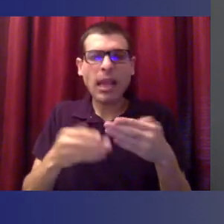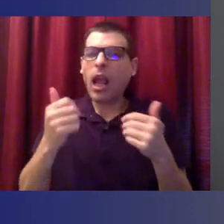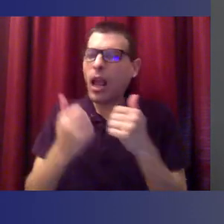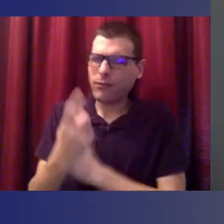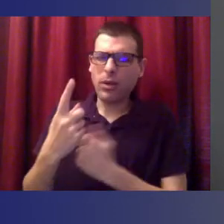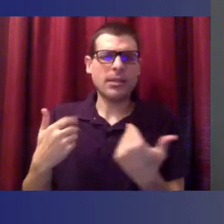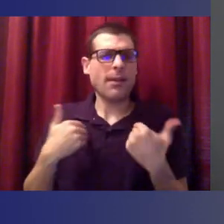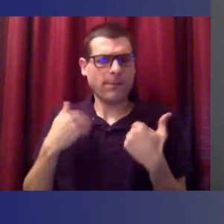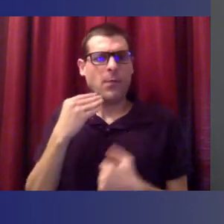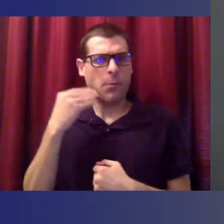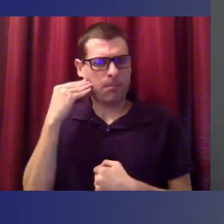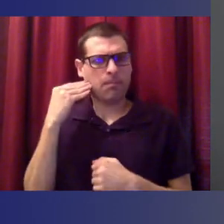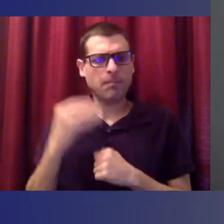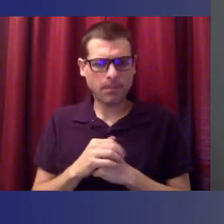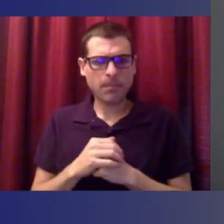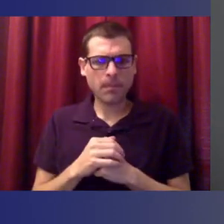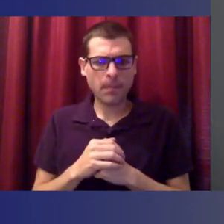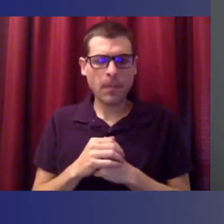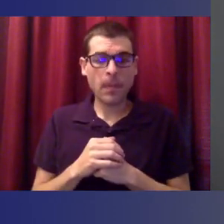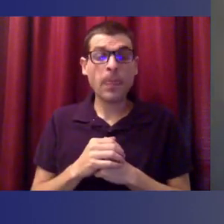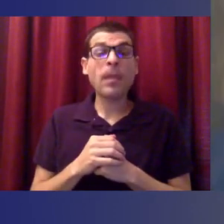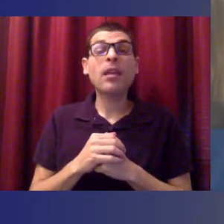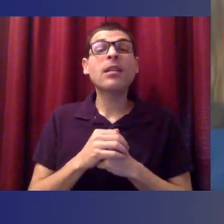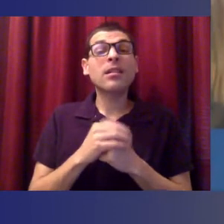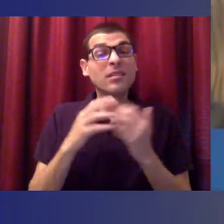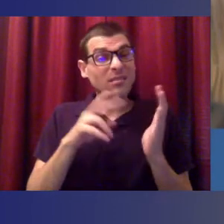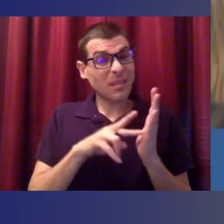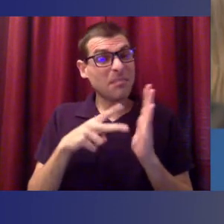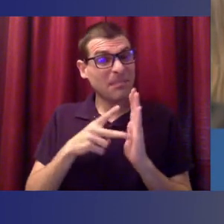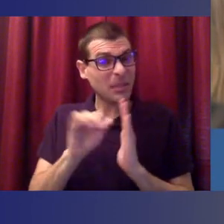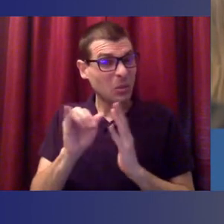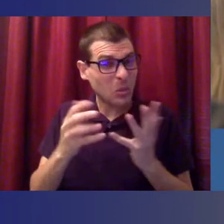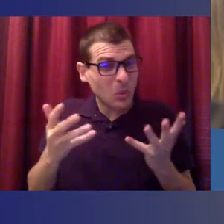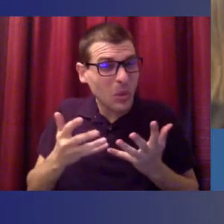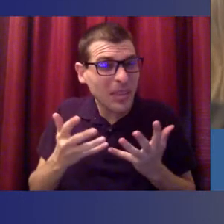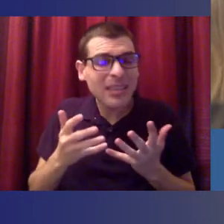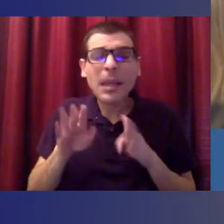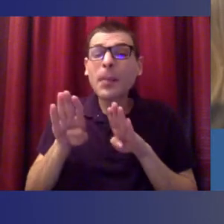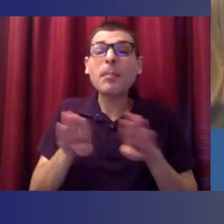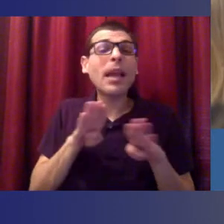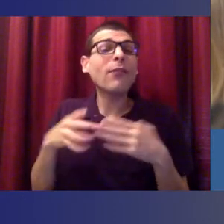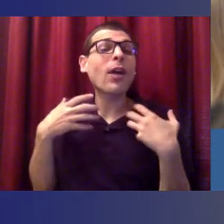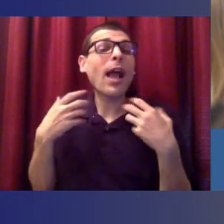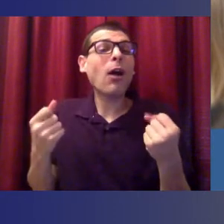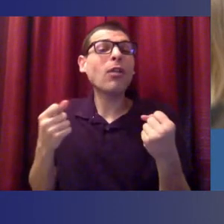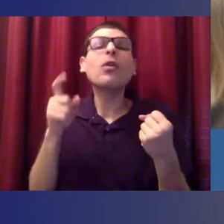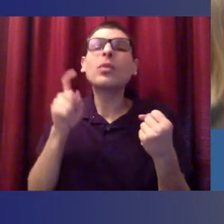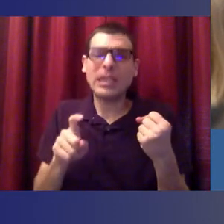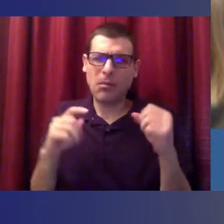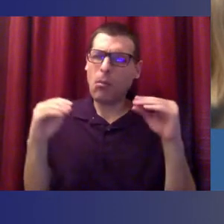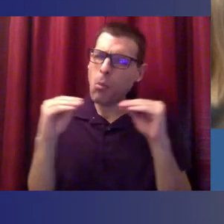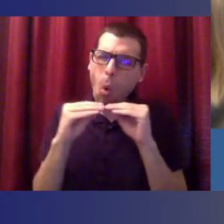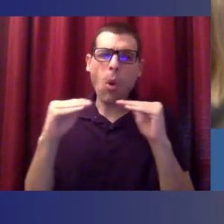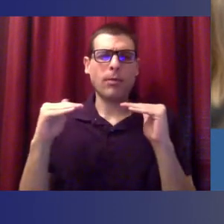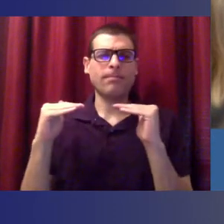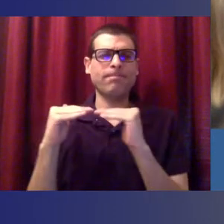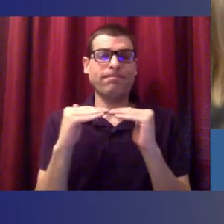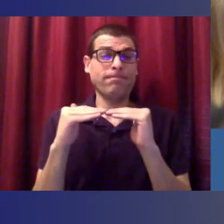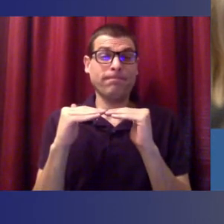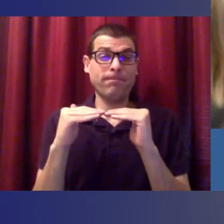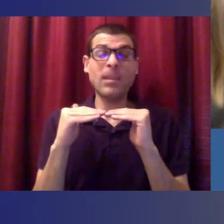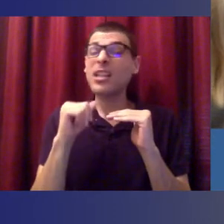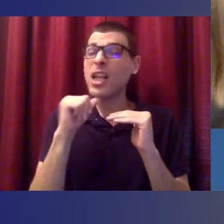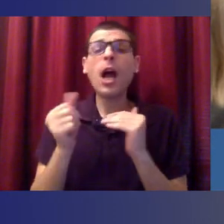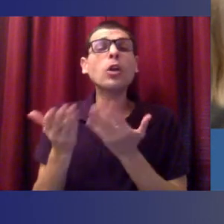critical deficits in our system of behavioral health care. It's not just a matter of more services, it's really a matter